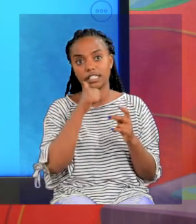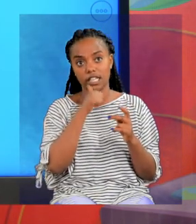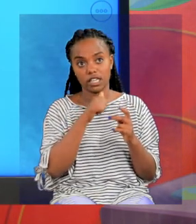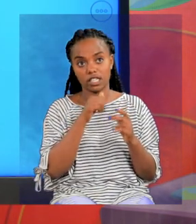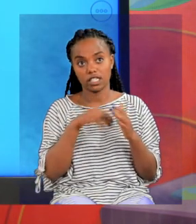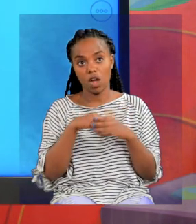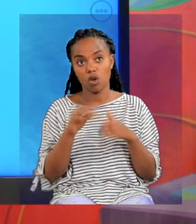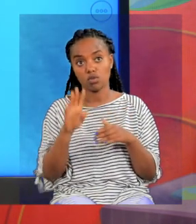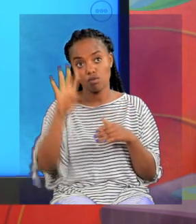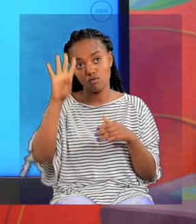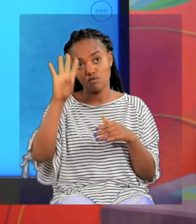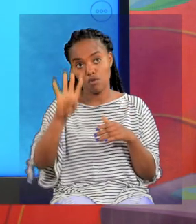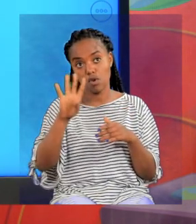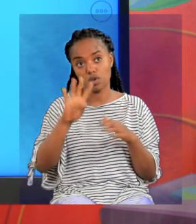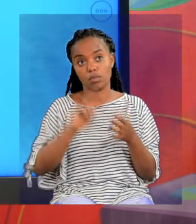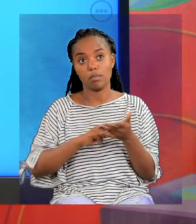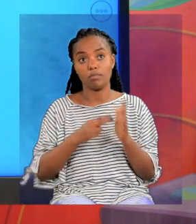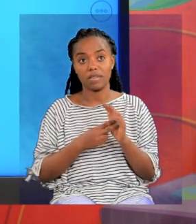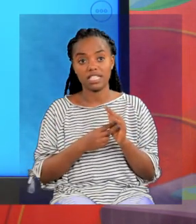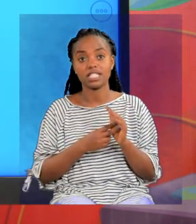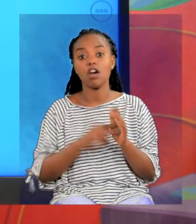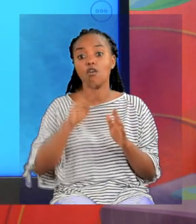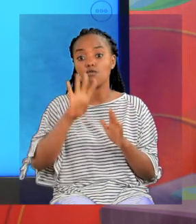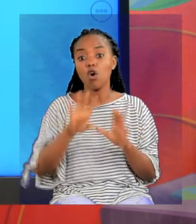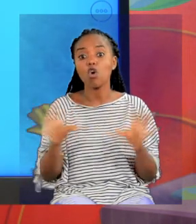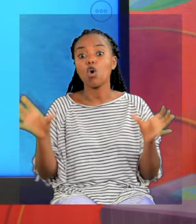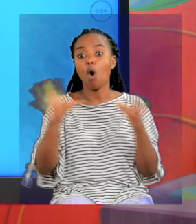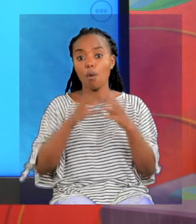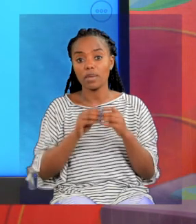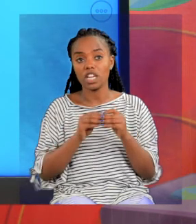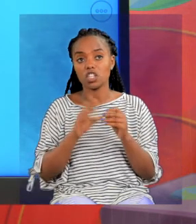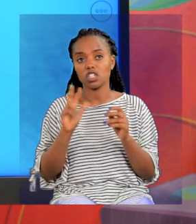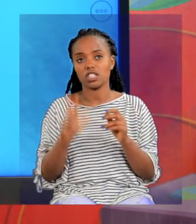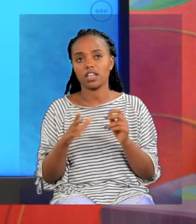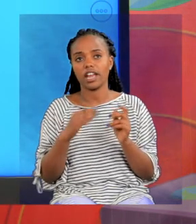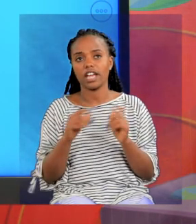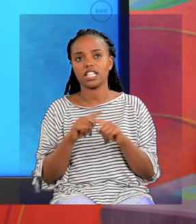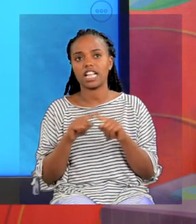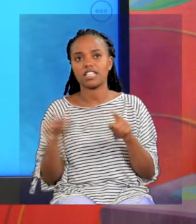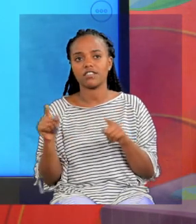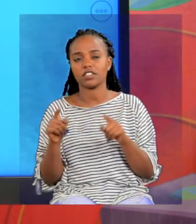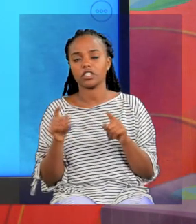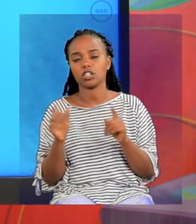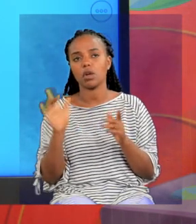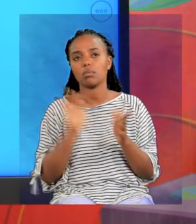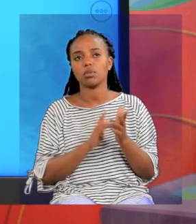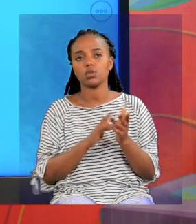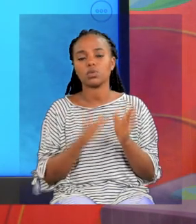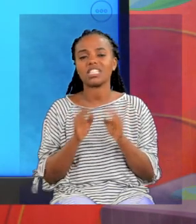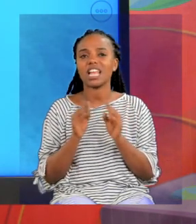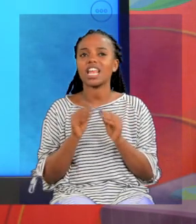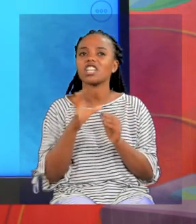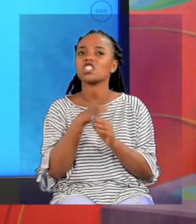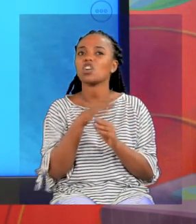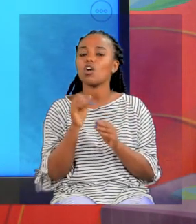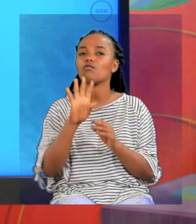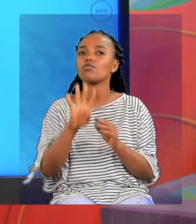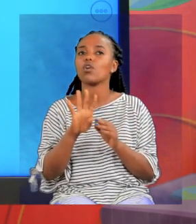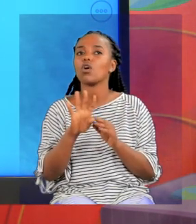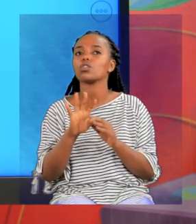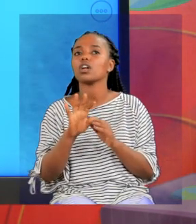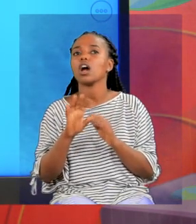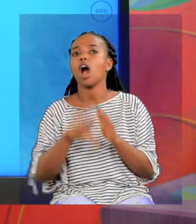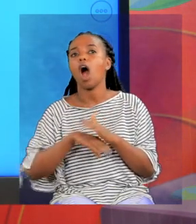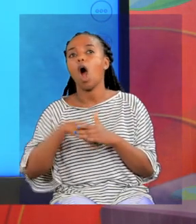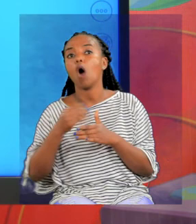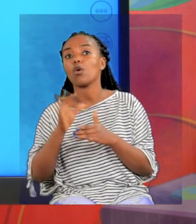it is 4 combination 3. And the different ways of selection of 4 boys out of